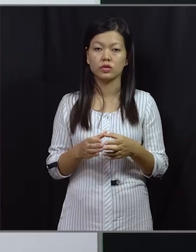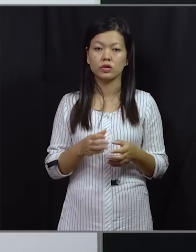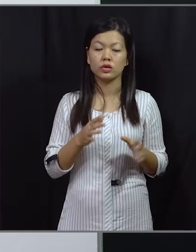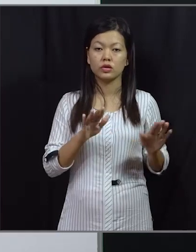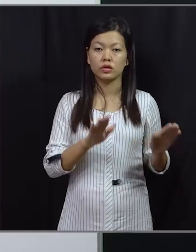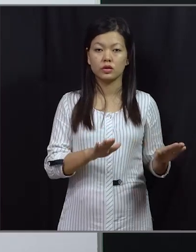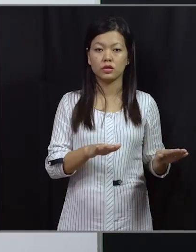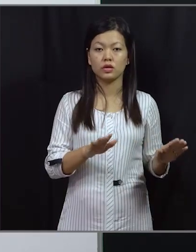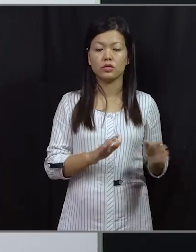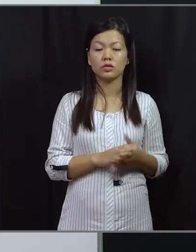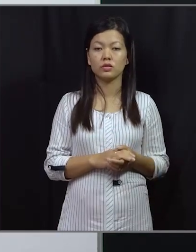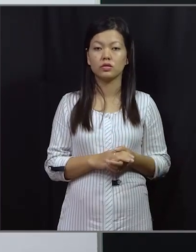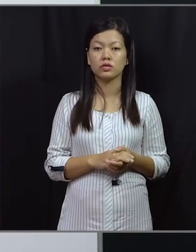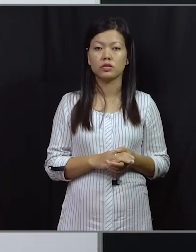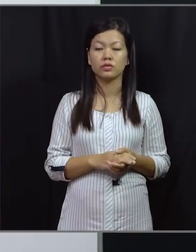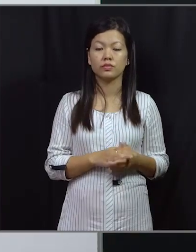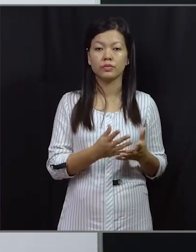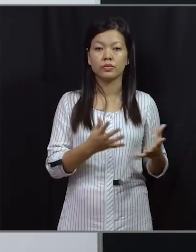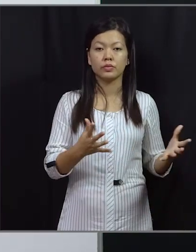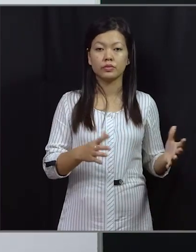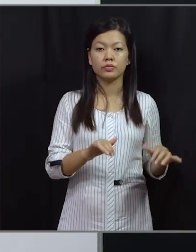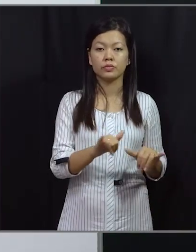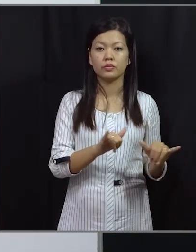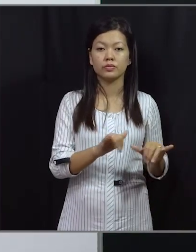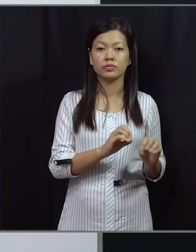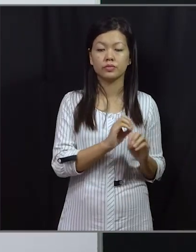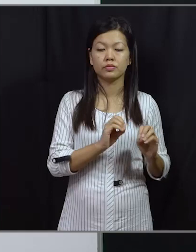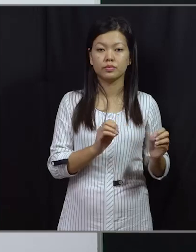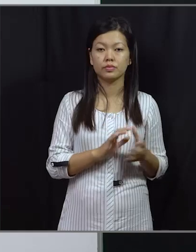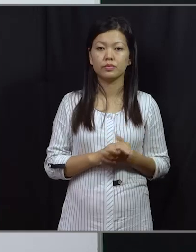have elements in common.